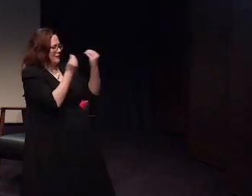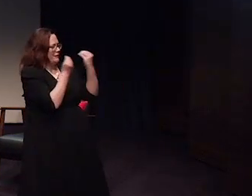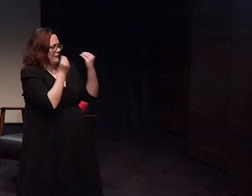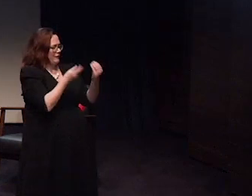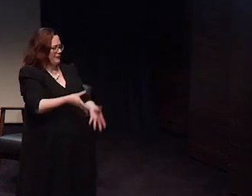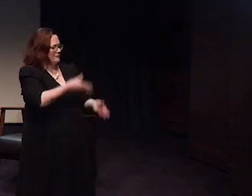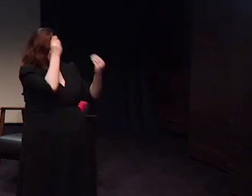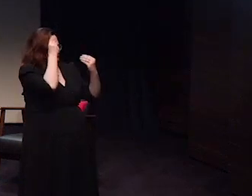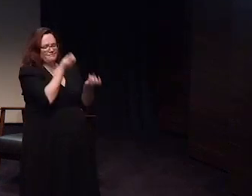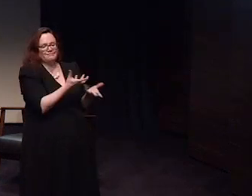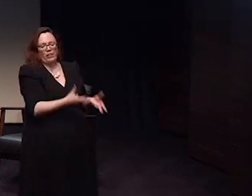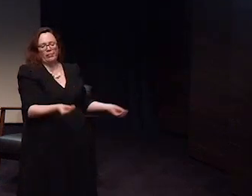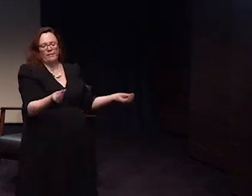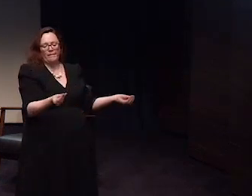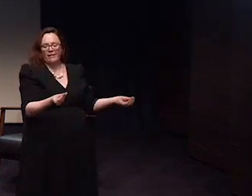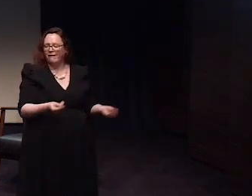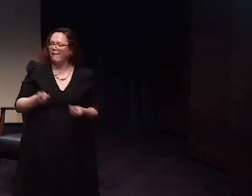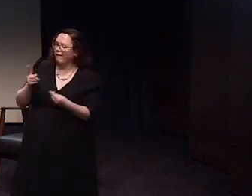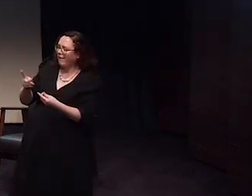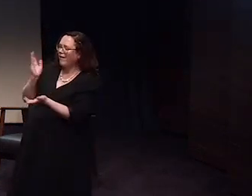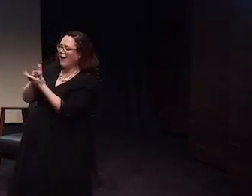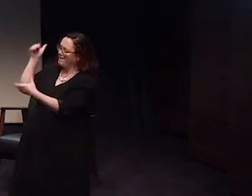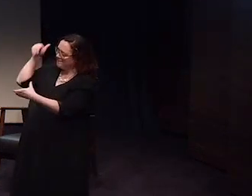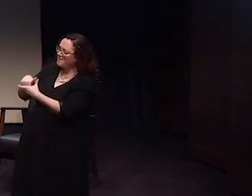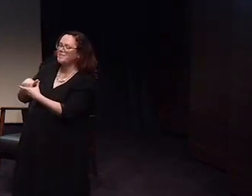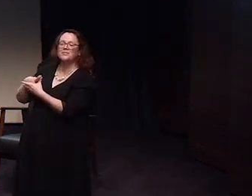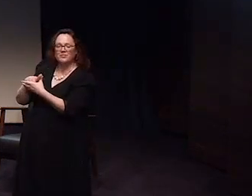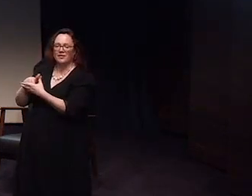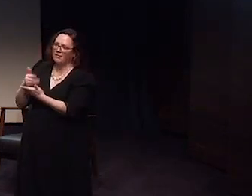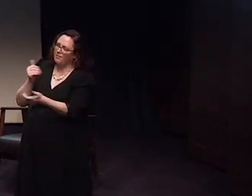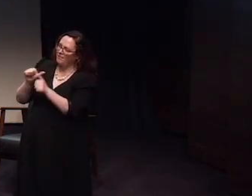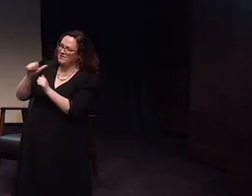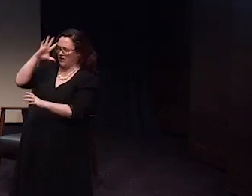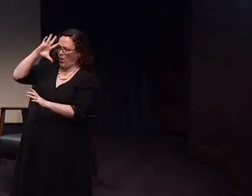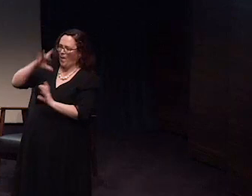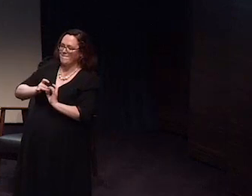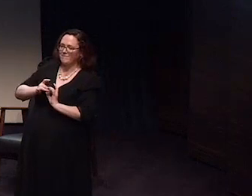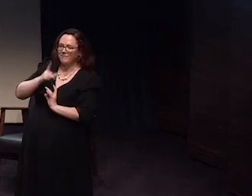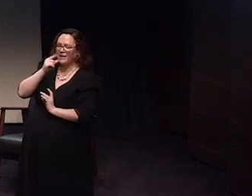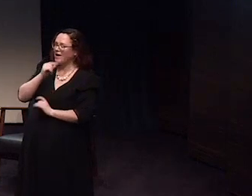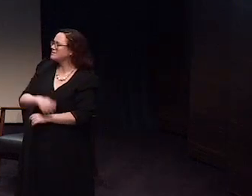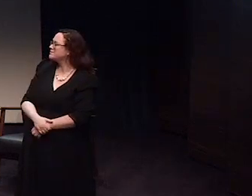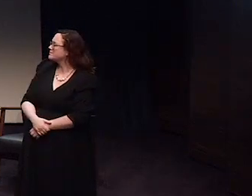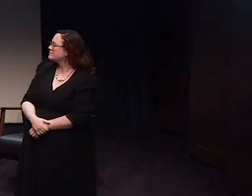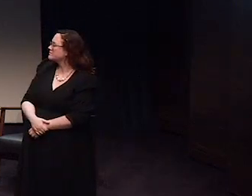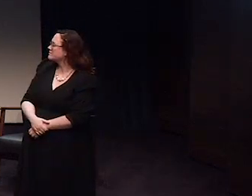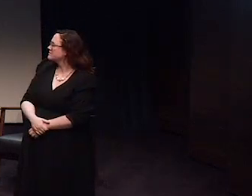and experiencing events both cognitively and emotionally. And we add